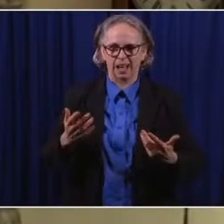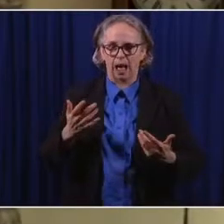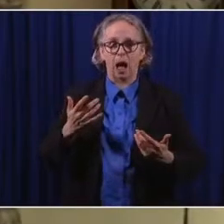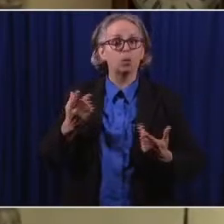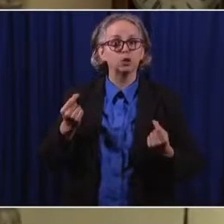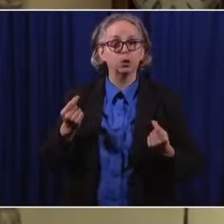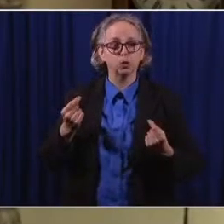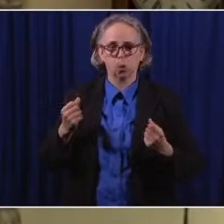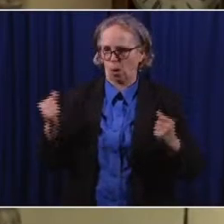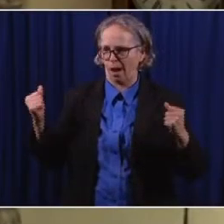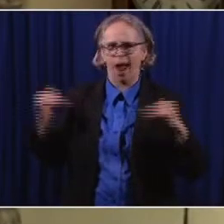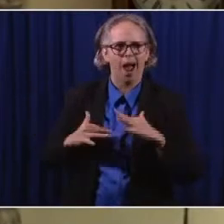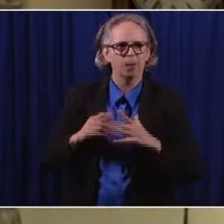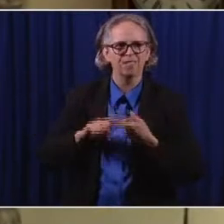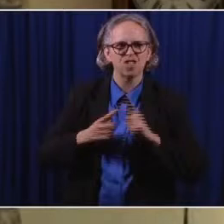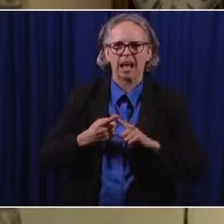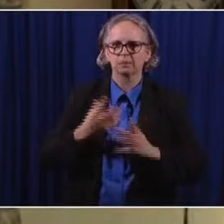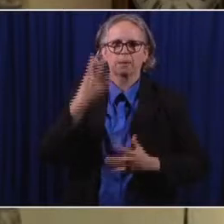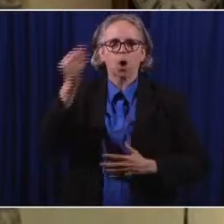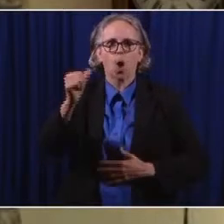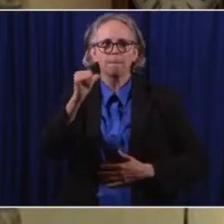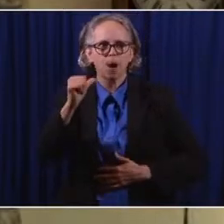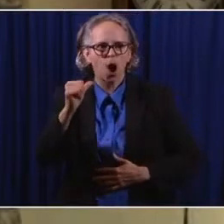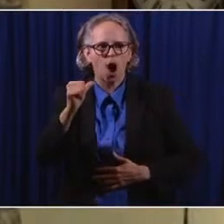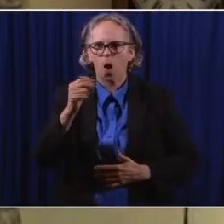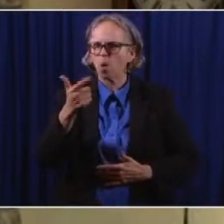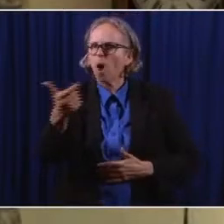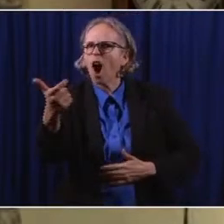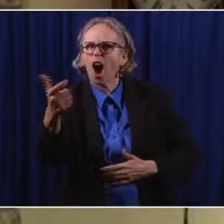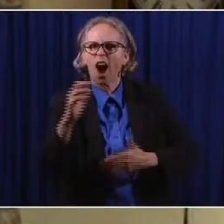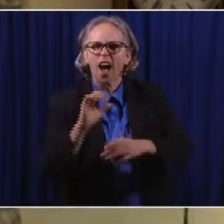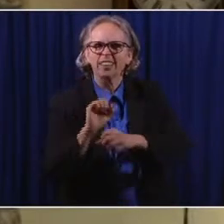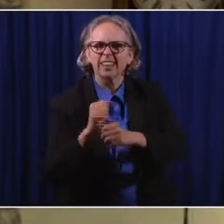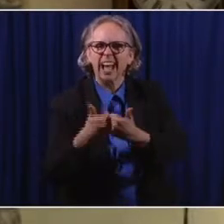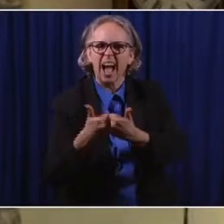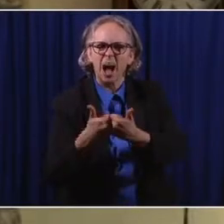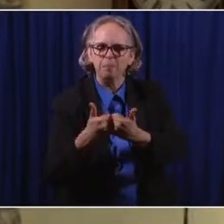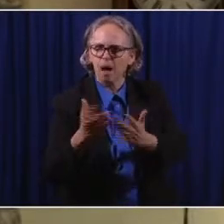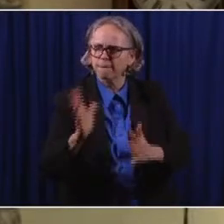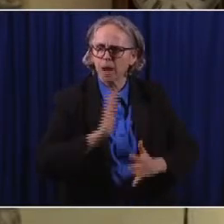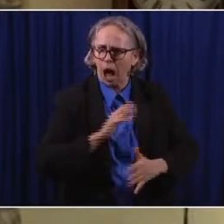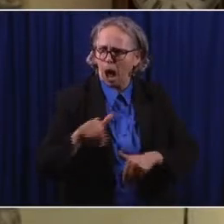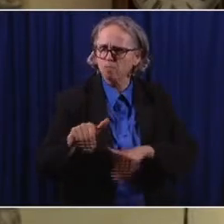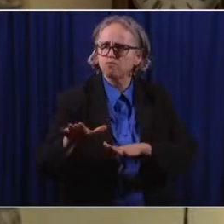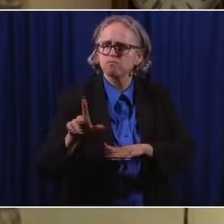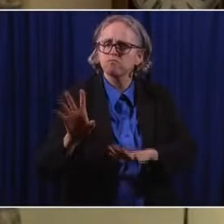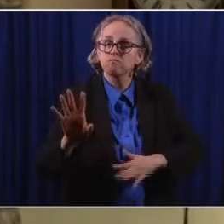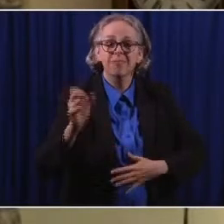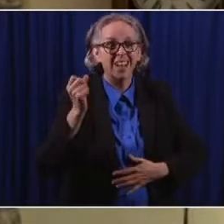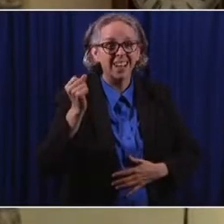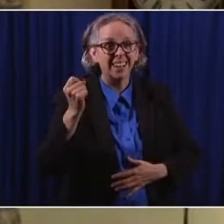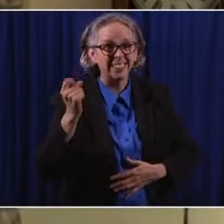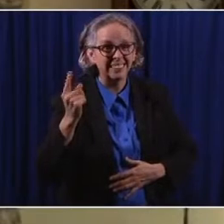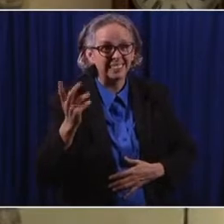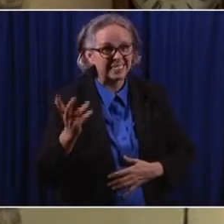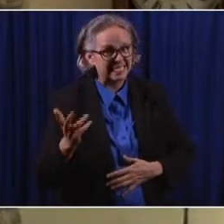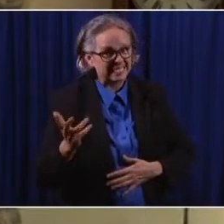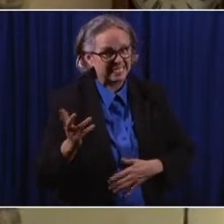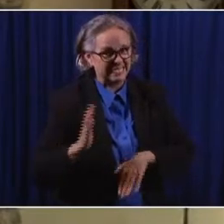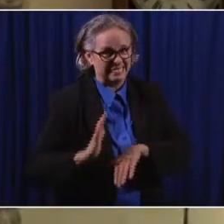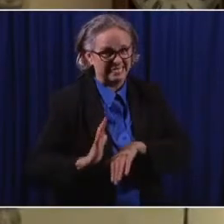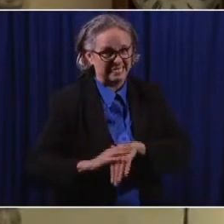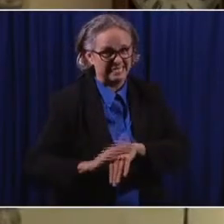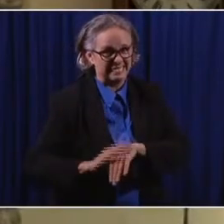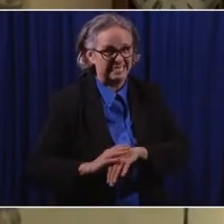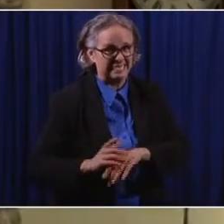to go into bars and watch it, and that's fine too. But we just ask people, you know, when we talk about football, the big question